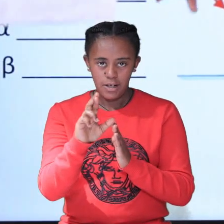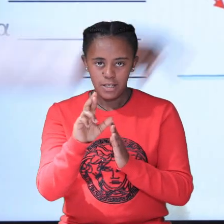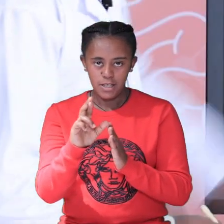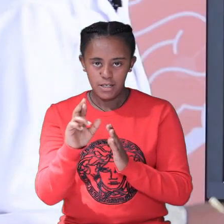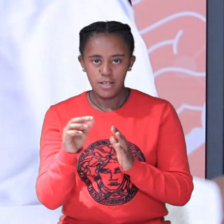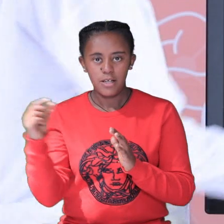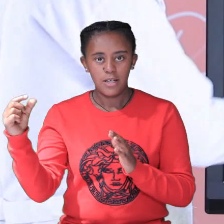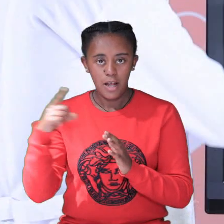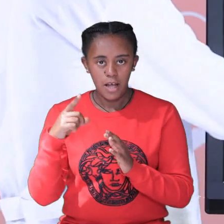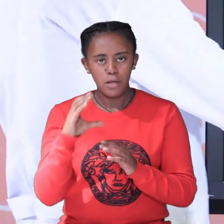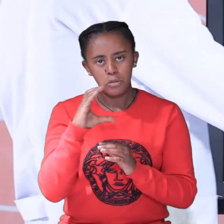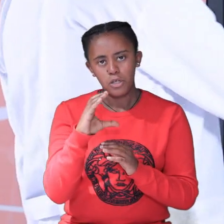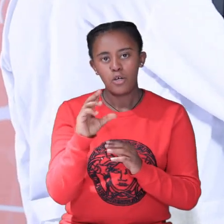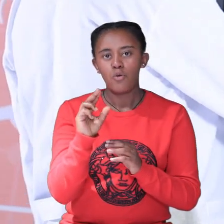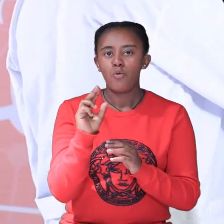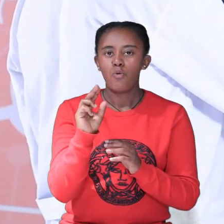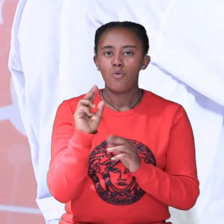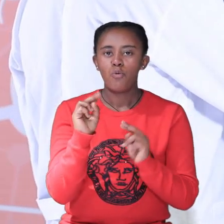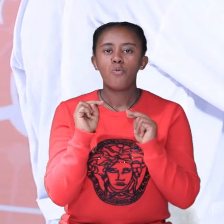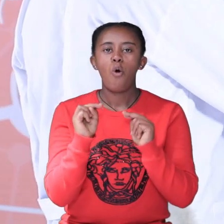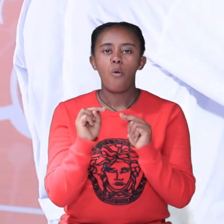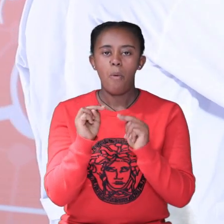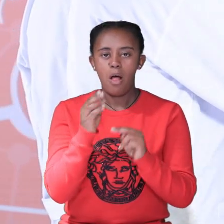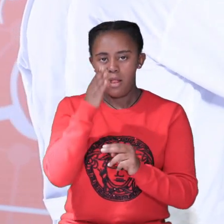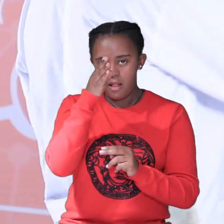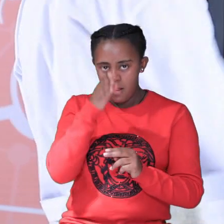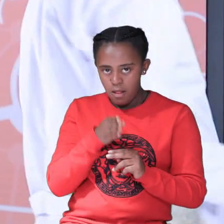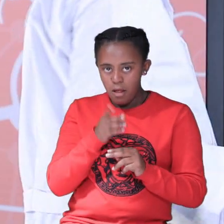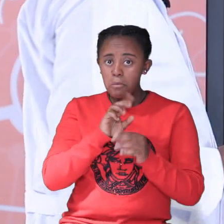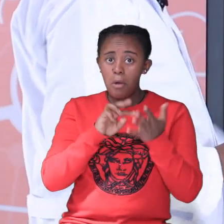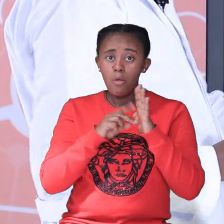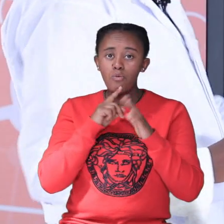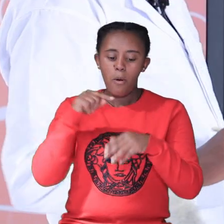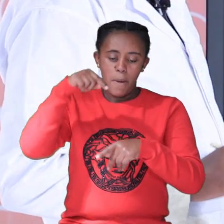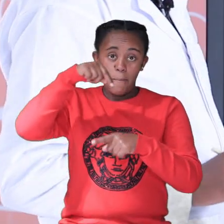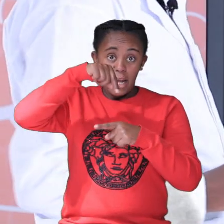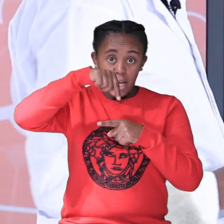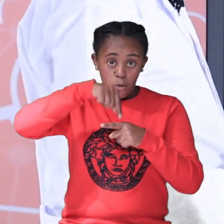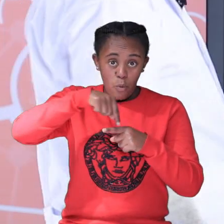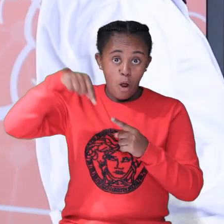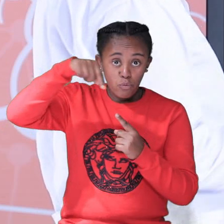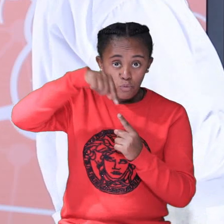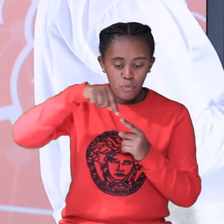reflected in this direction. So B is reflected